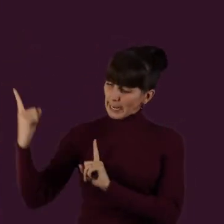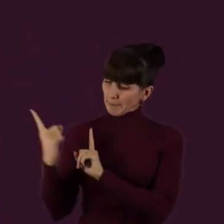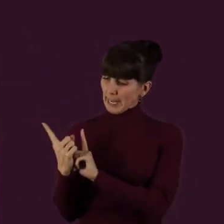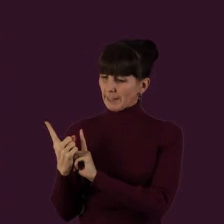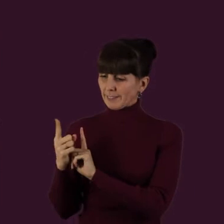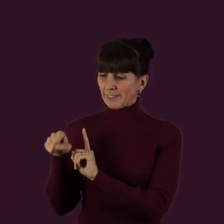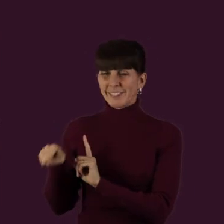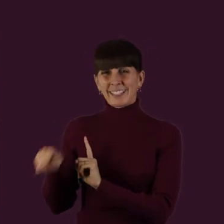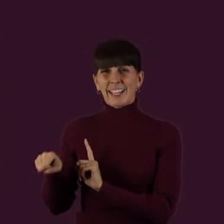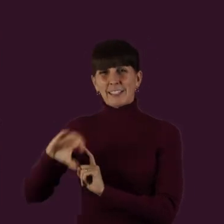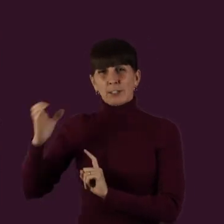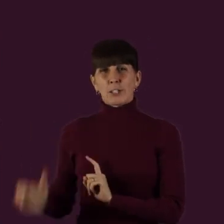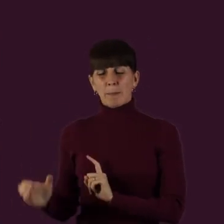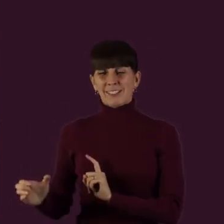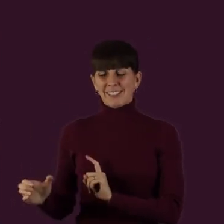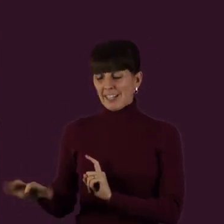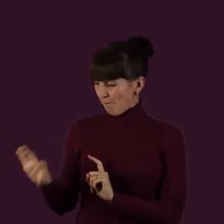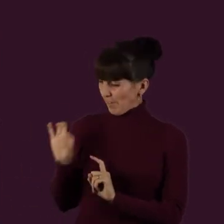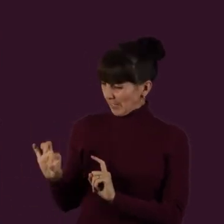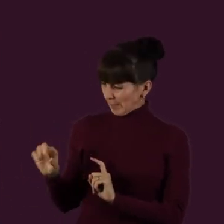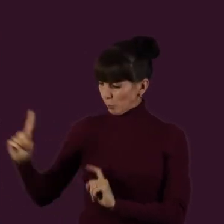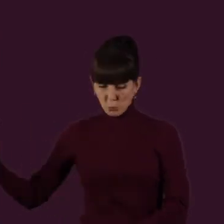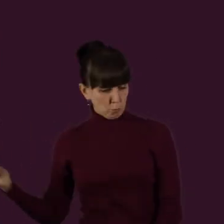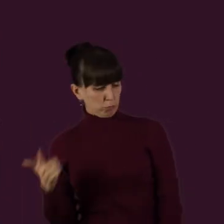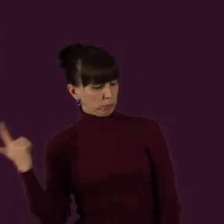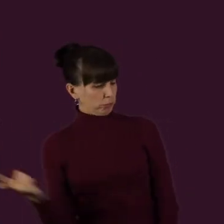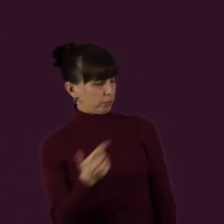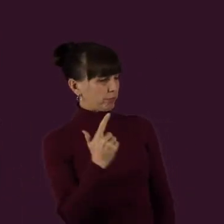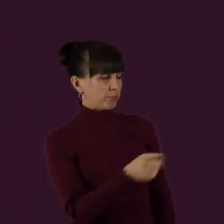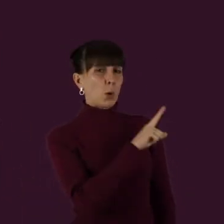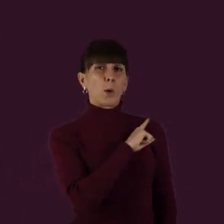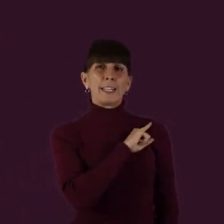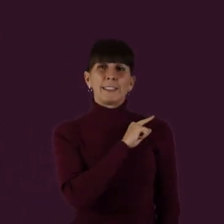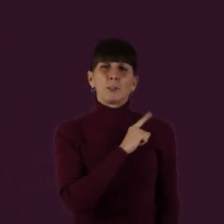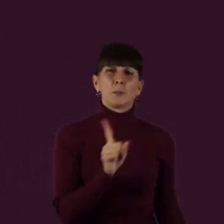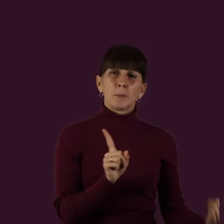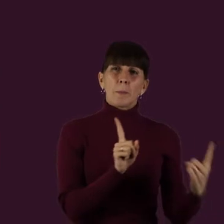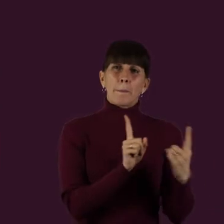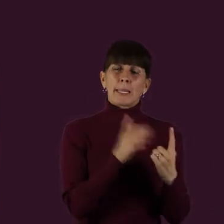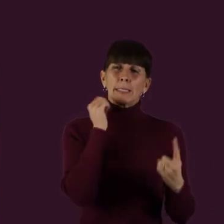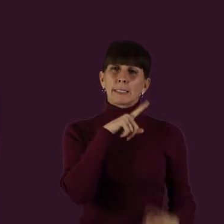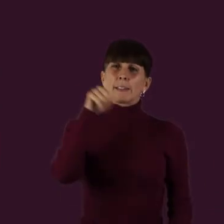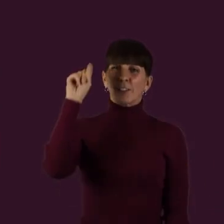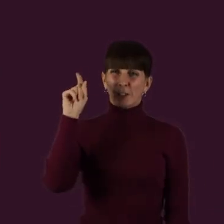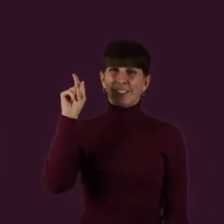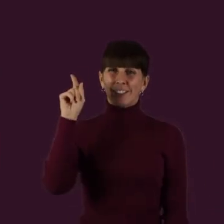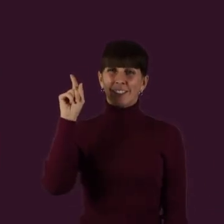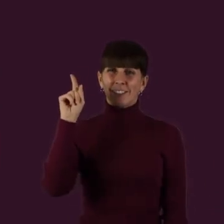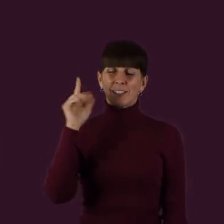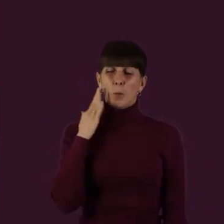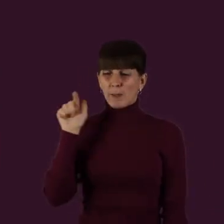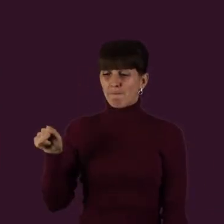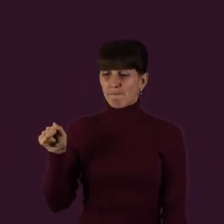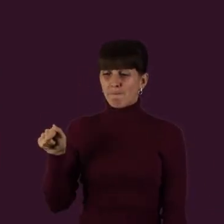to meet his Son, and when they said yes and encountered him for the first time, they were